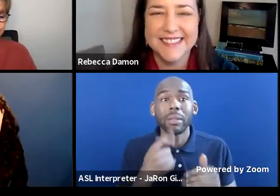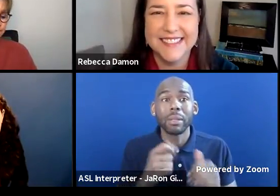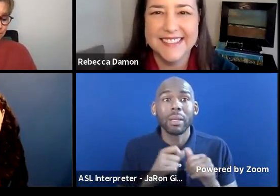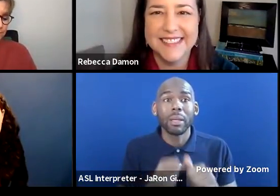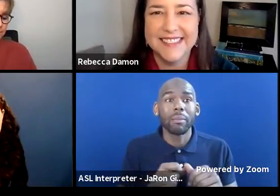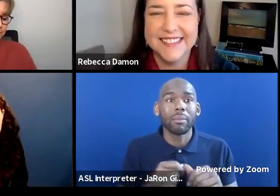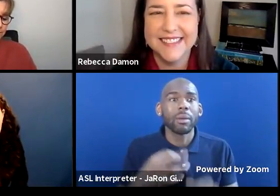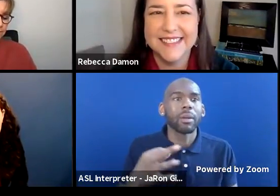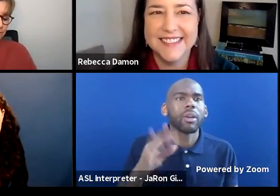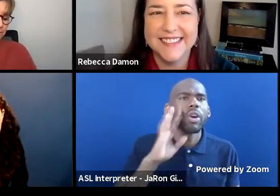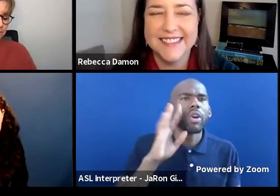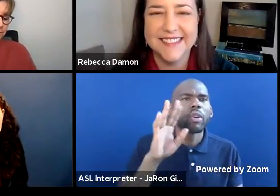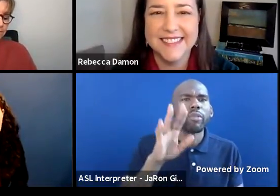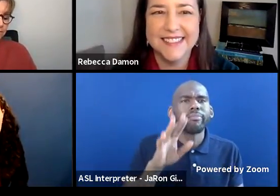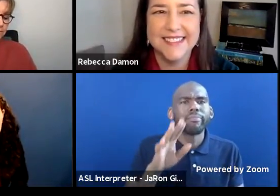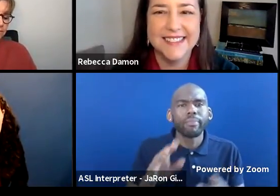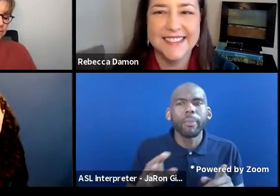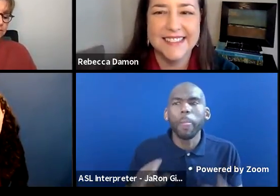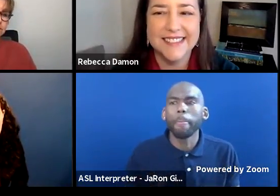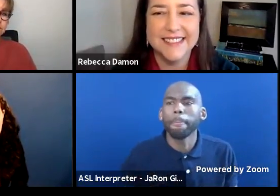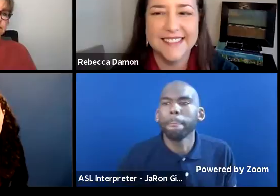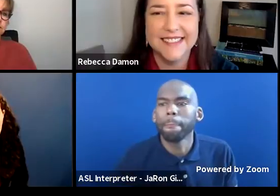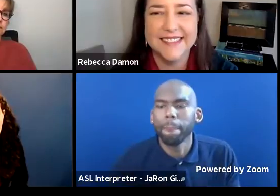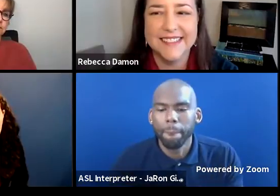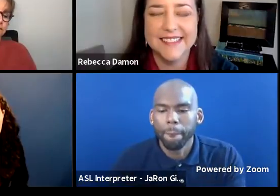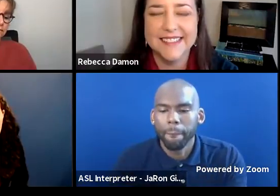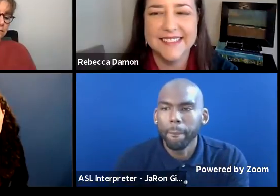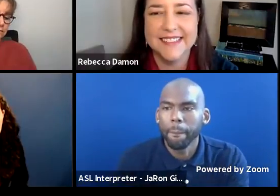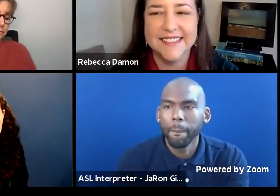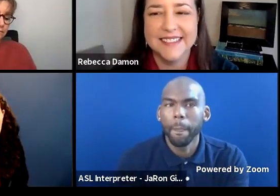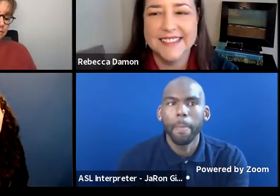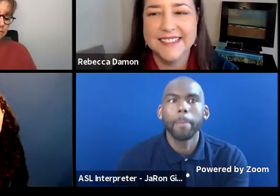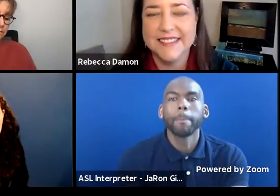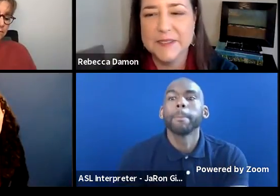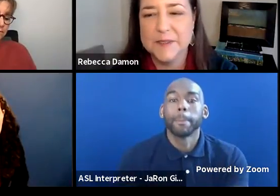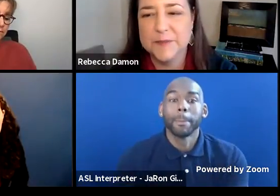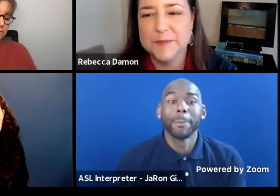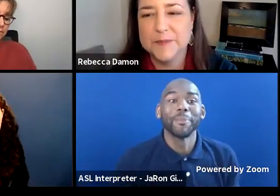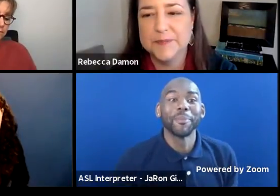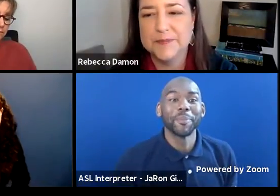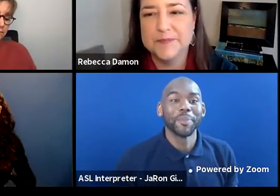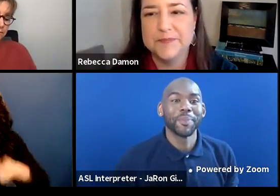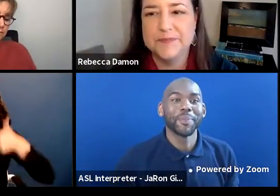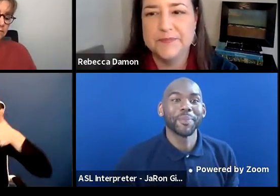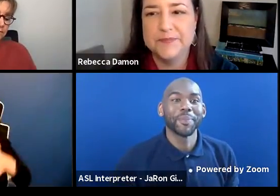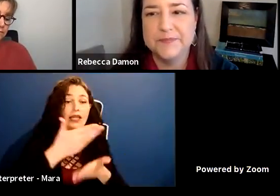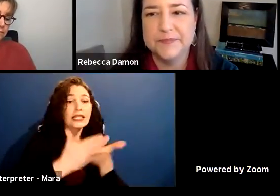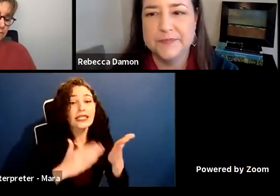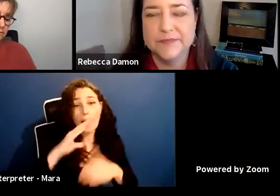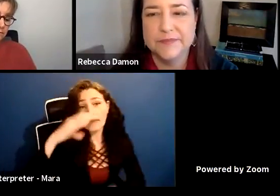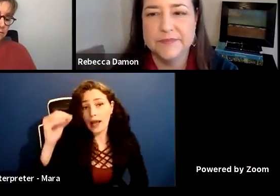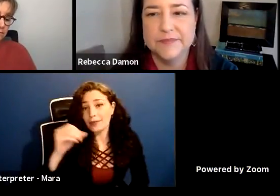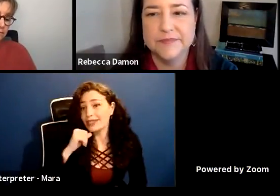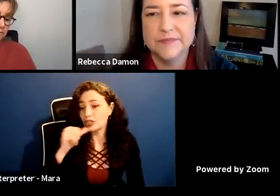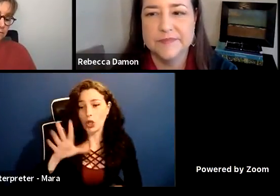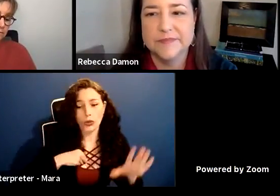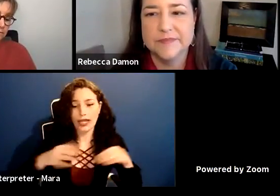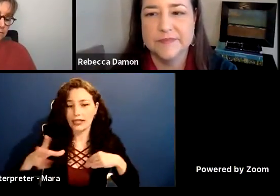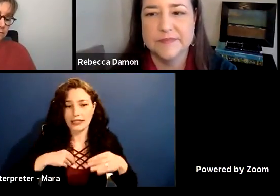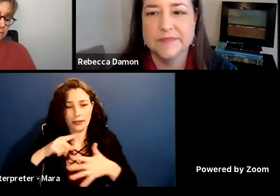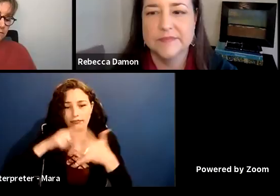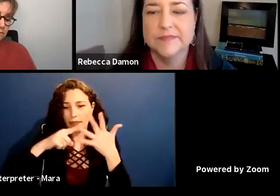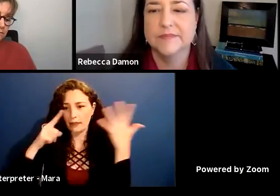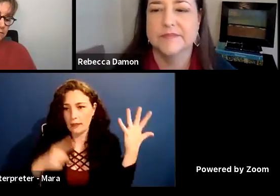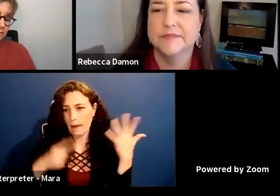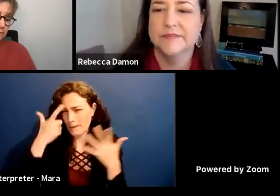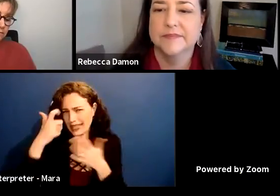Find out which companies are accepting interns, because some companies don't accept them anymore because there were some issues.